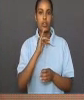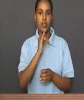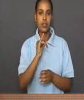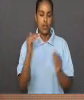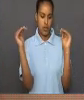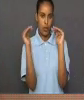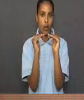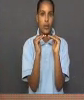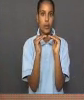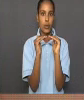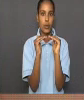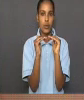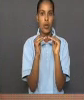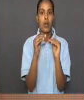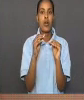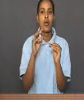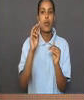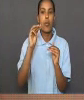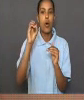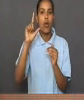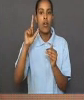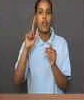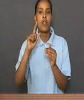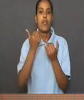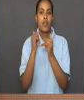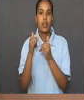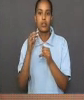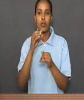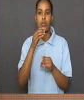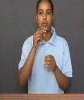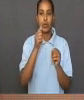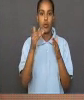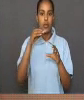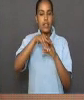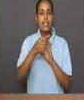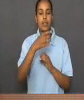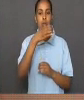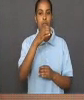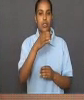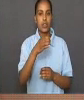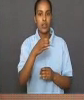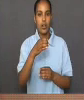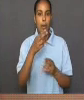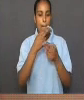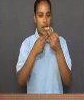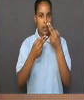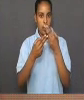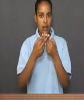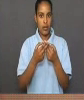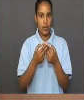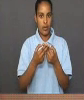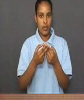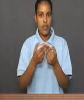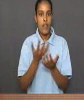is equal to the mole fraction of the solvent in the solution multiplied by